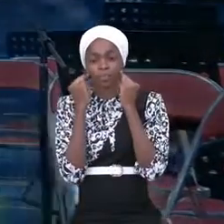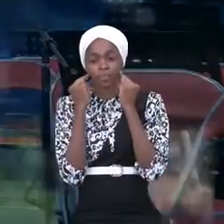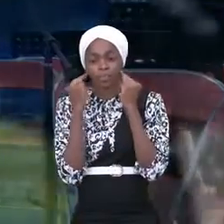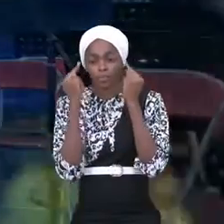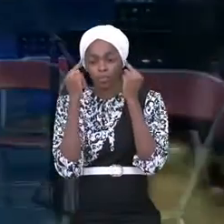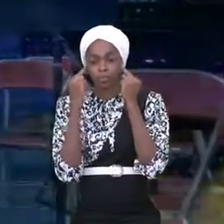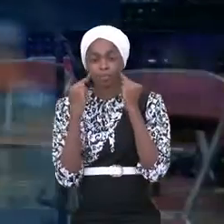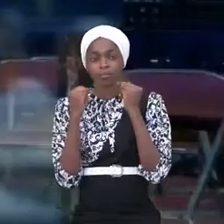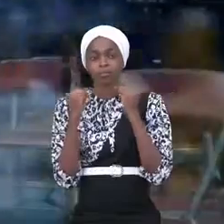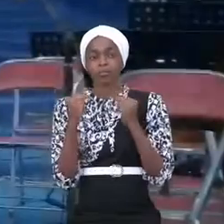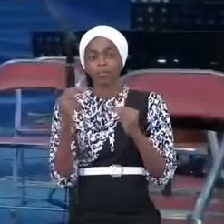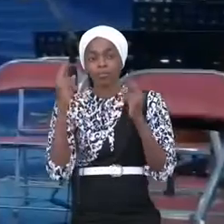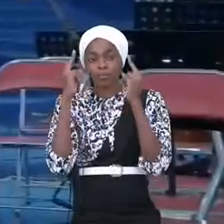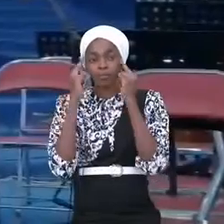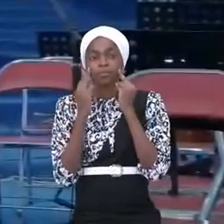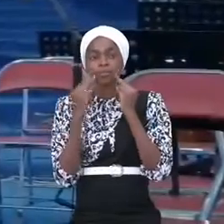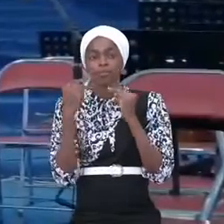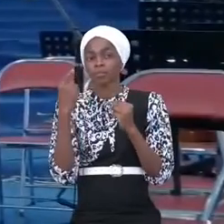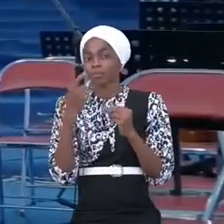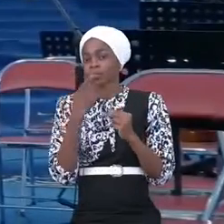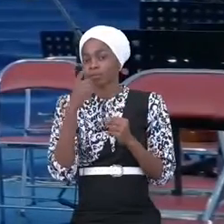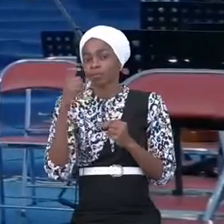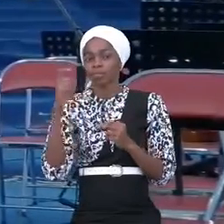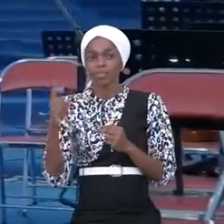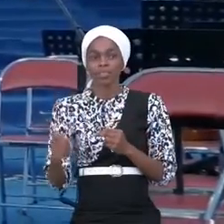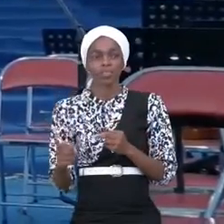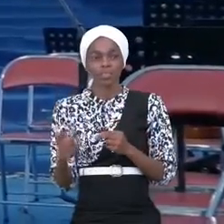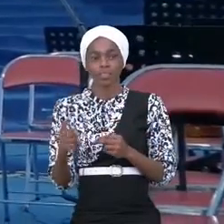Mose ba okun soro okun bo.